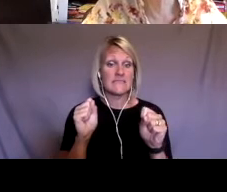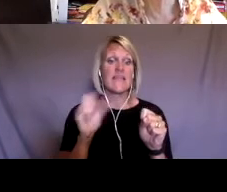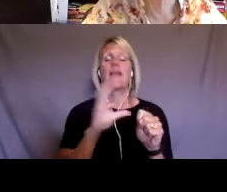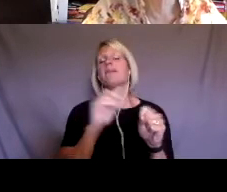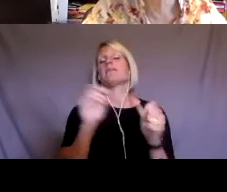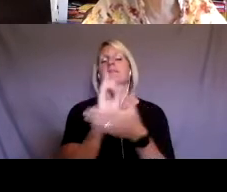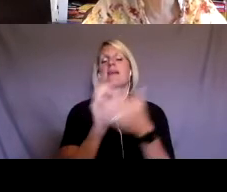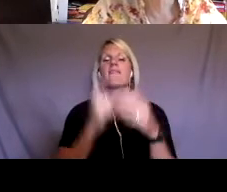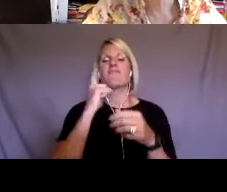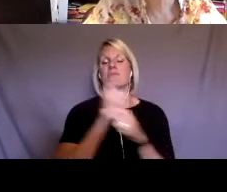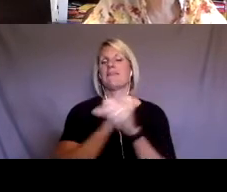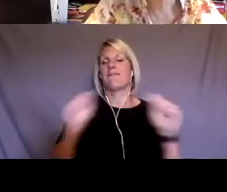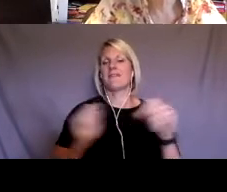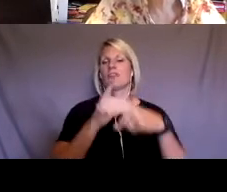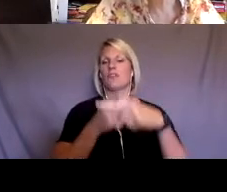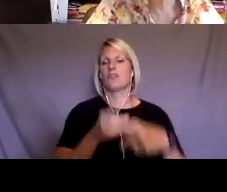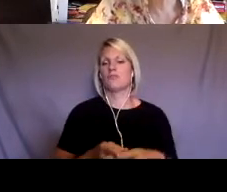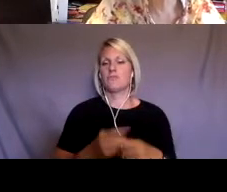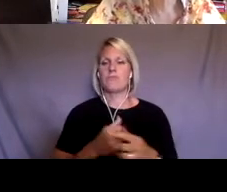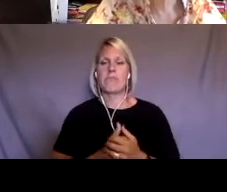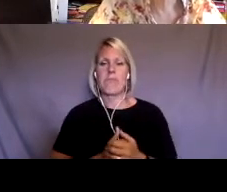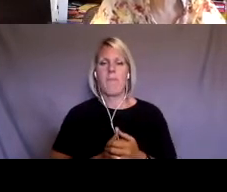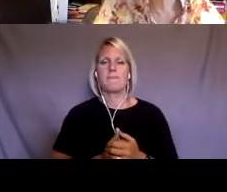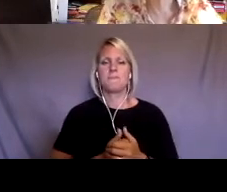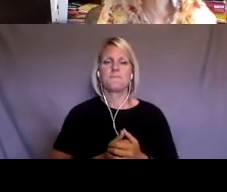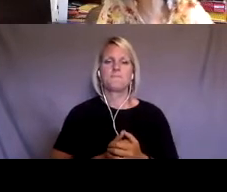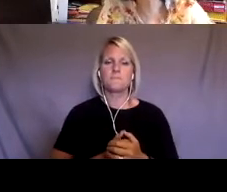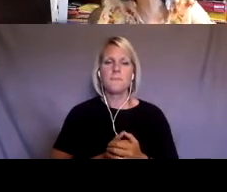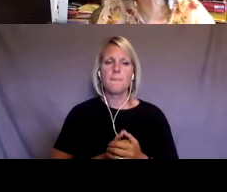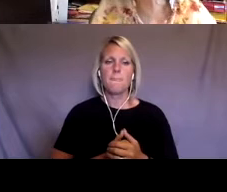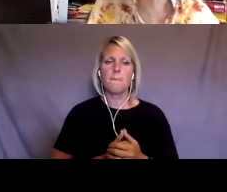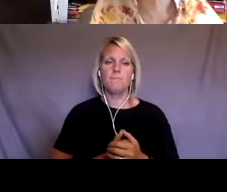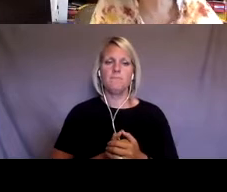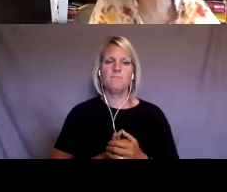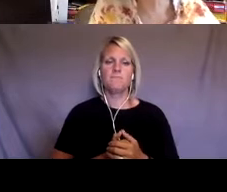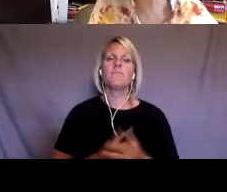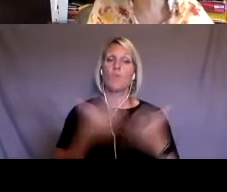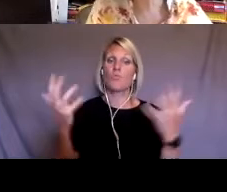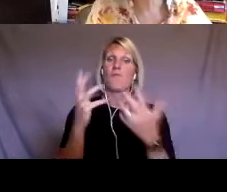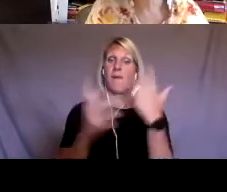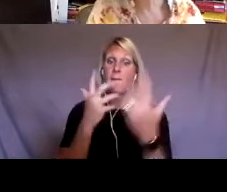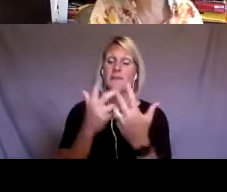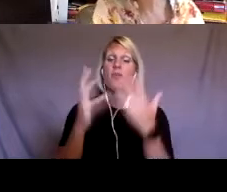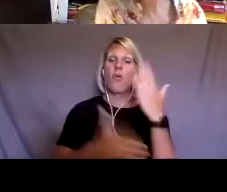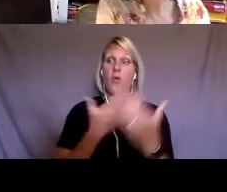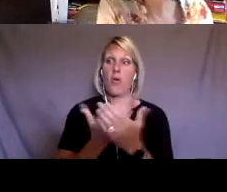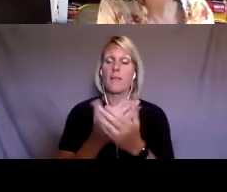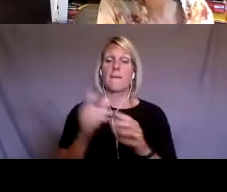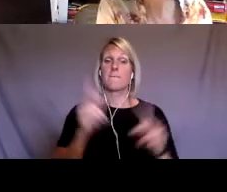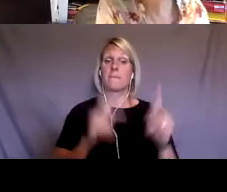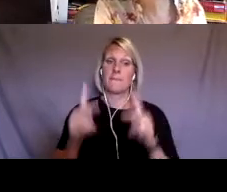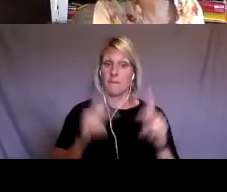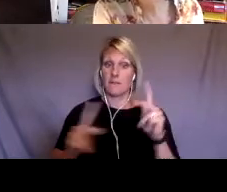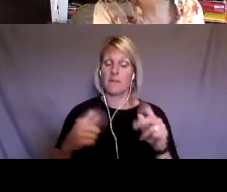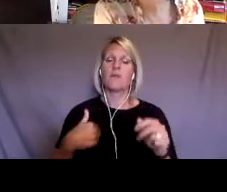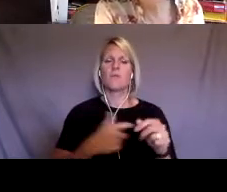safe intersections. And so to accommodate all users, we really need,